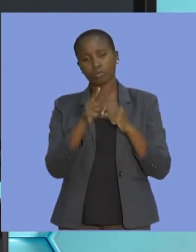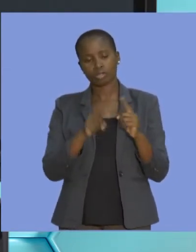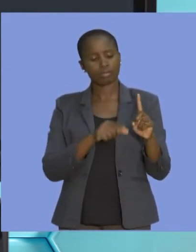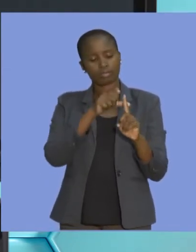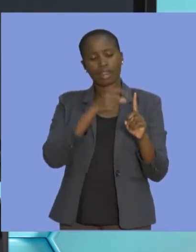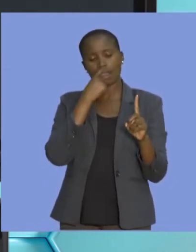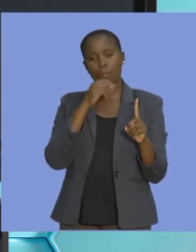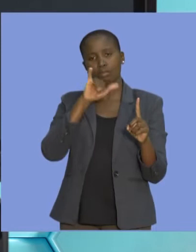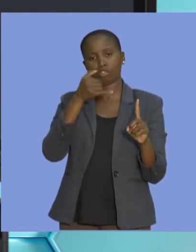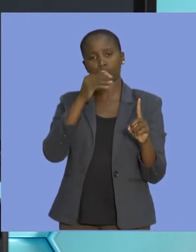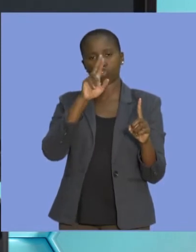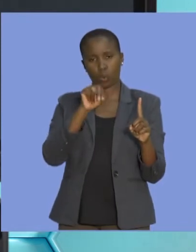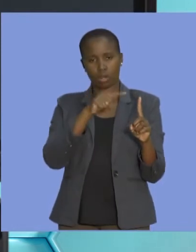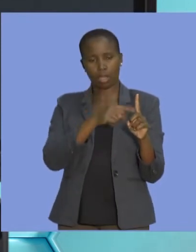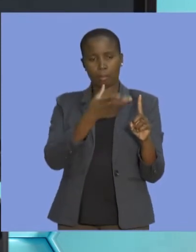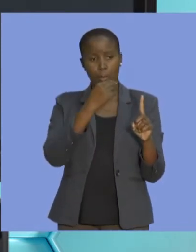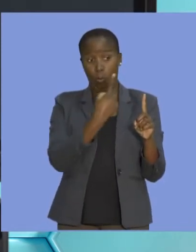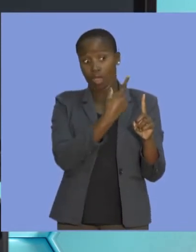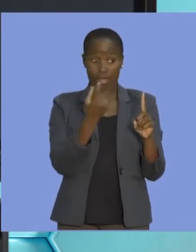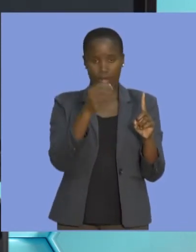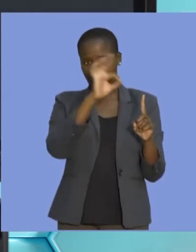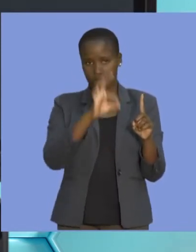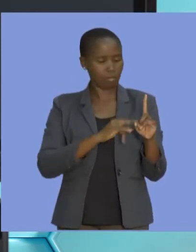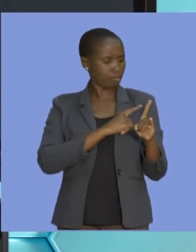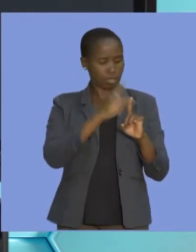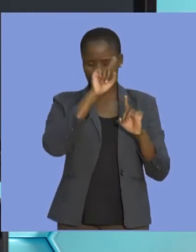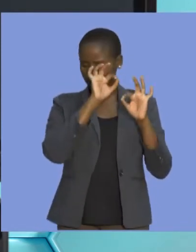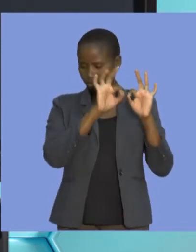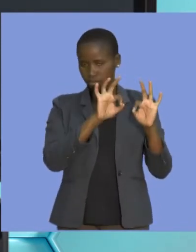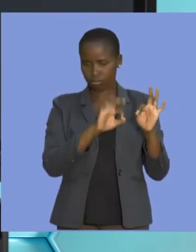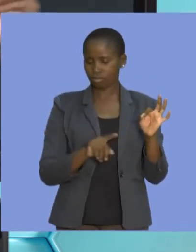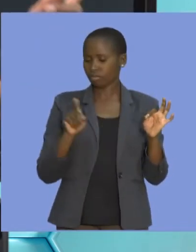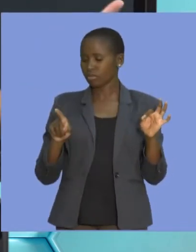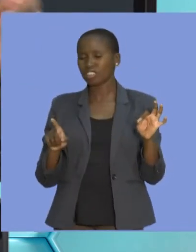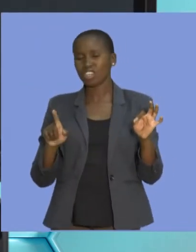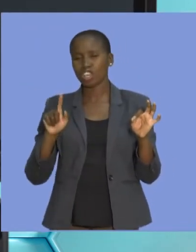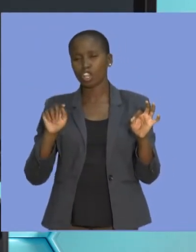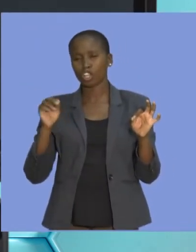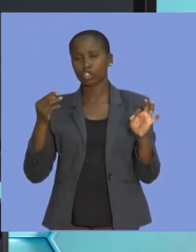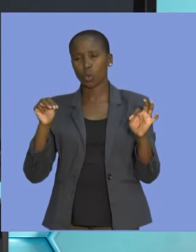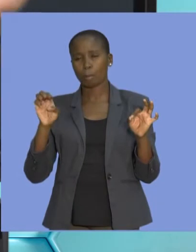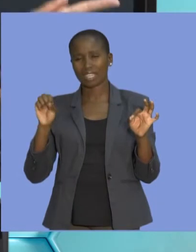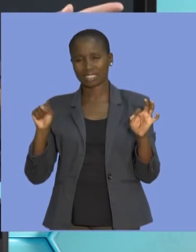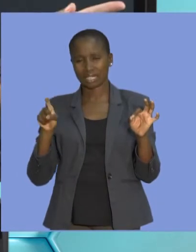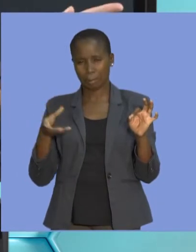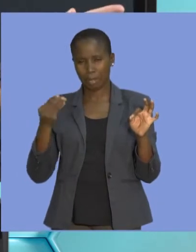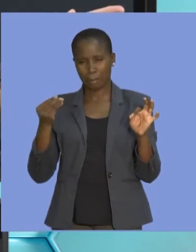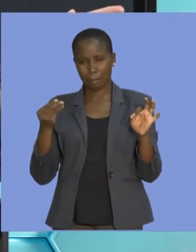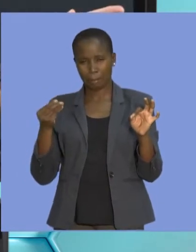test and Thomas is getting 10%. If I minus the 2, I'm getting